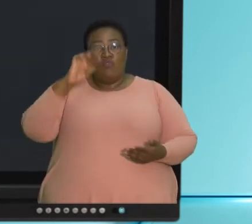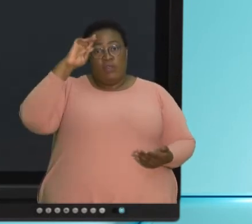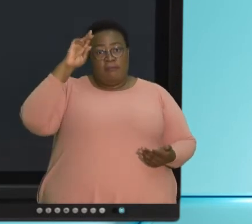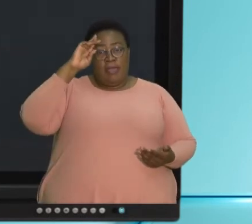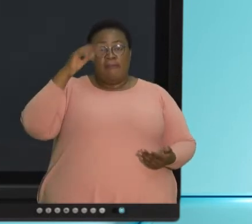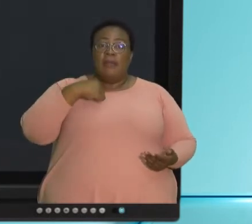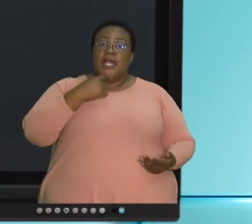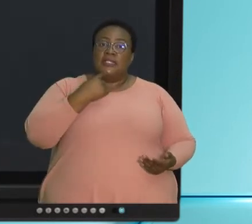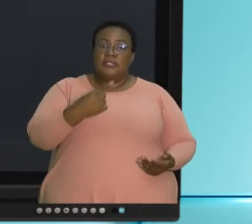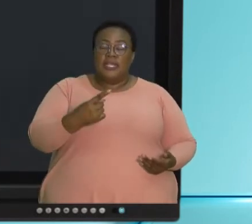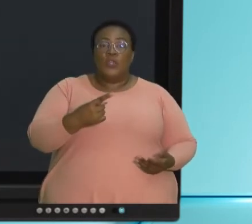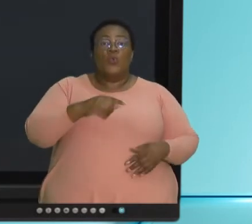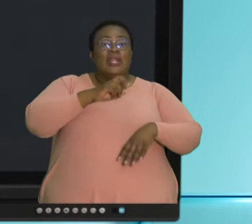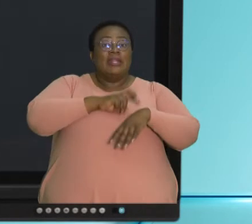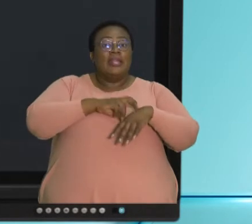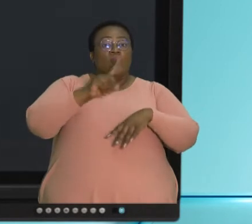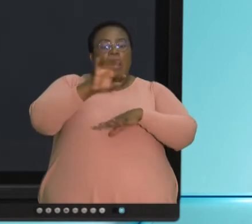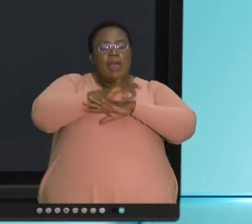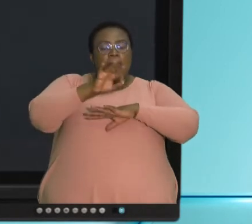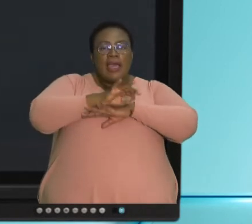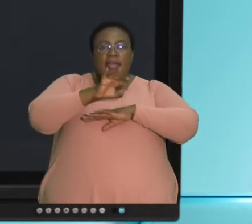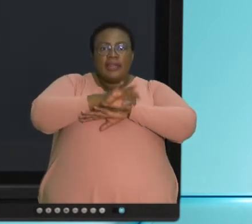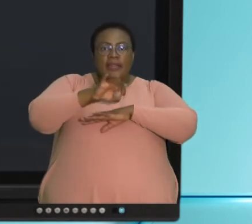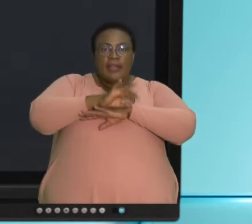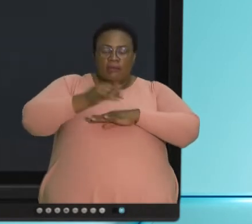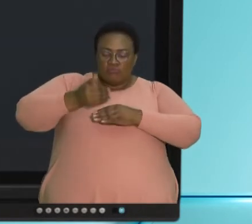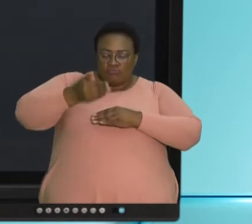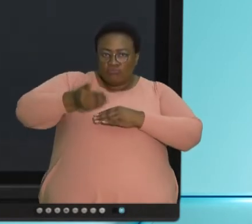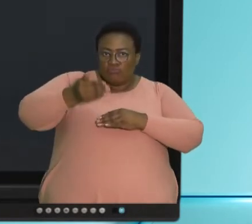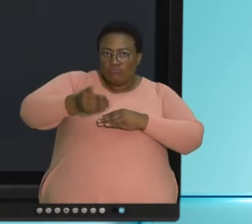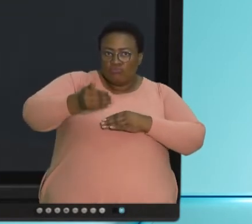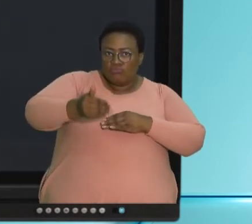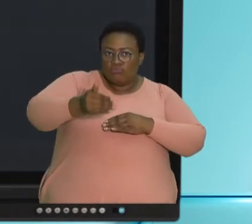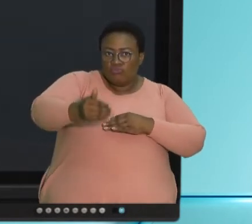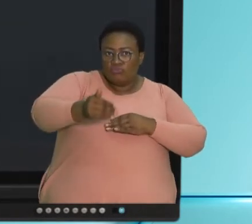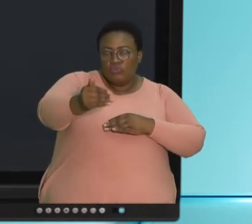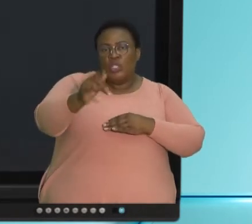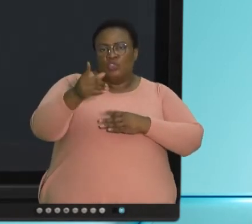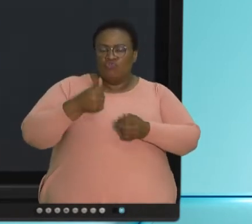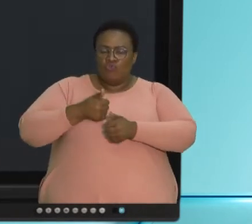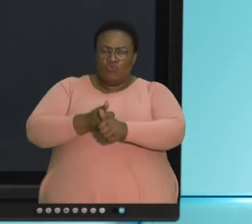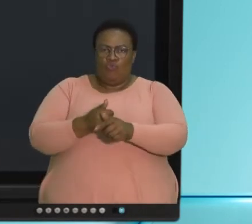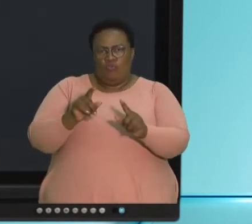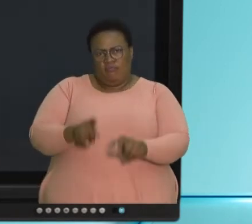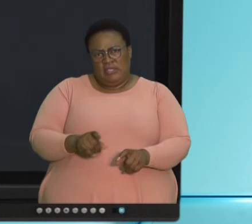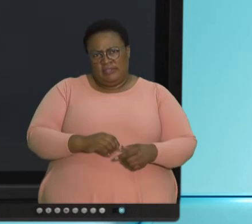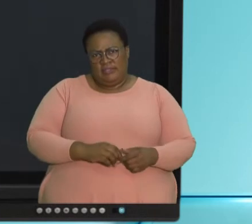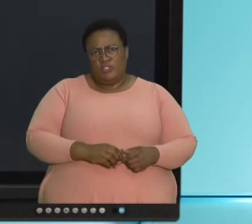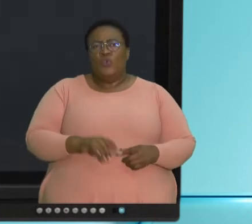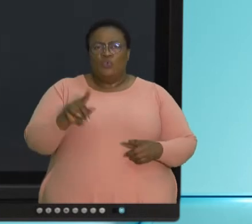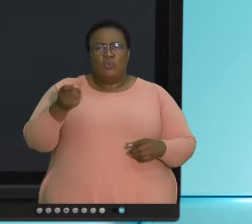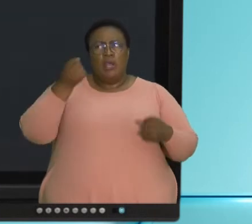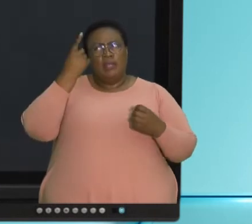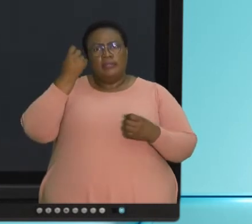said we need a regular plan that we're going to follow regularly so that it makes sense